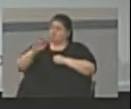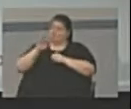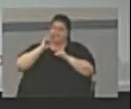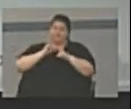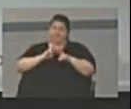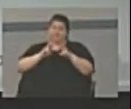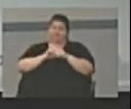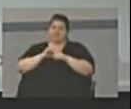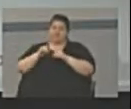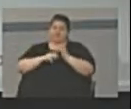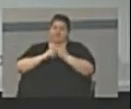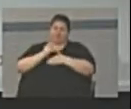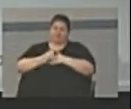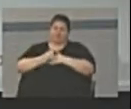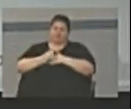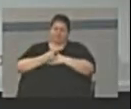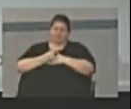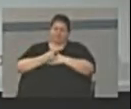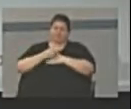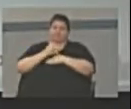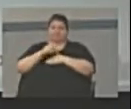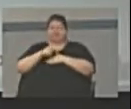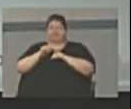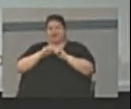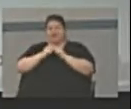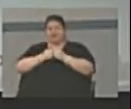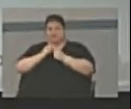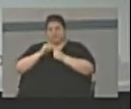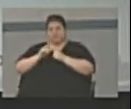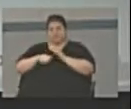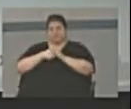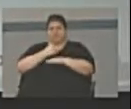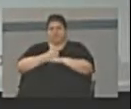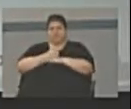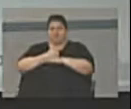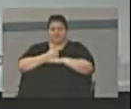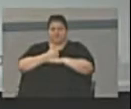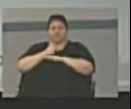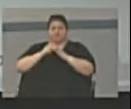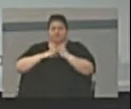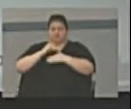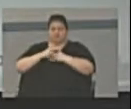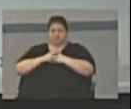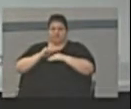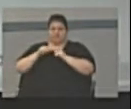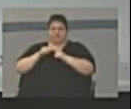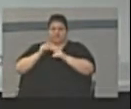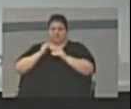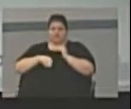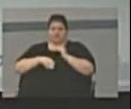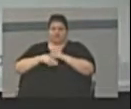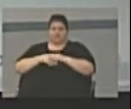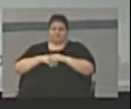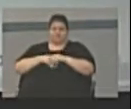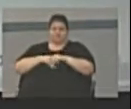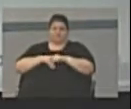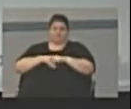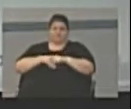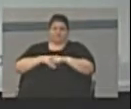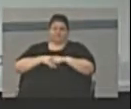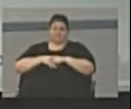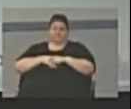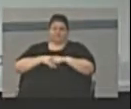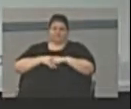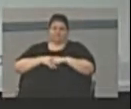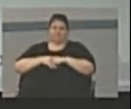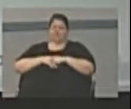well as our county agencies. These are the agencies that are actually going to implement the project when it's done. They want to formulate a